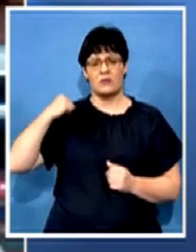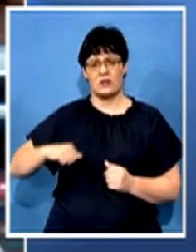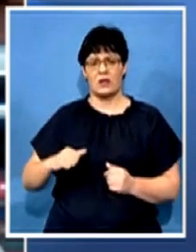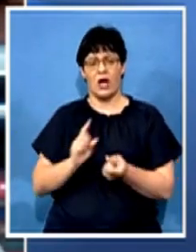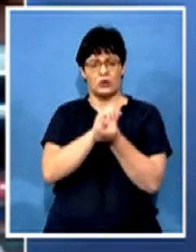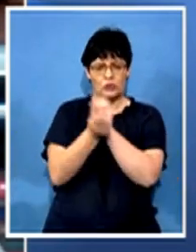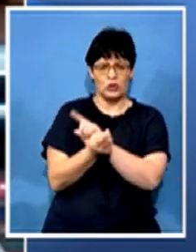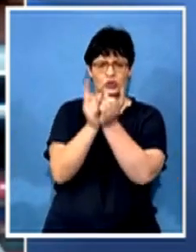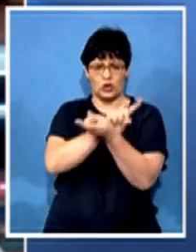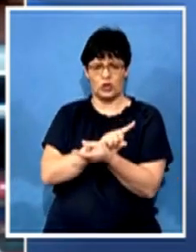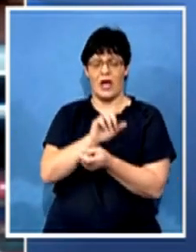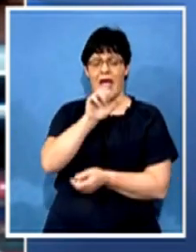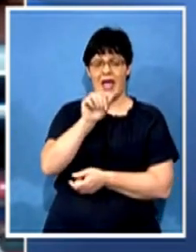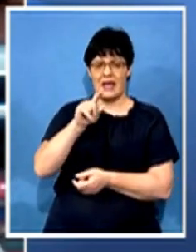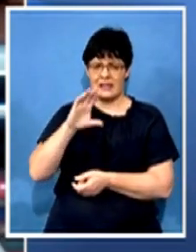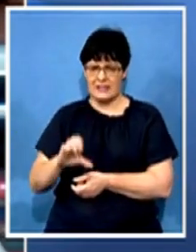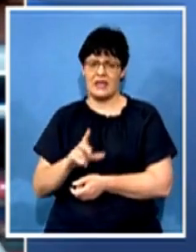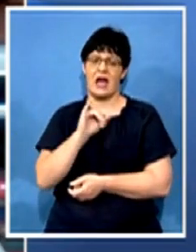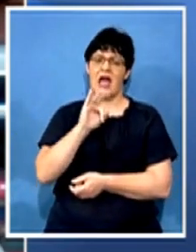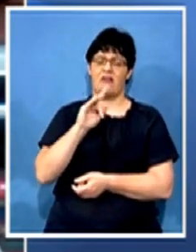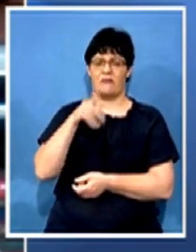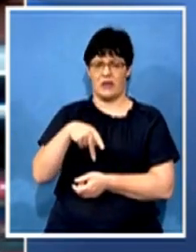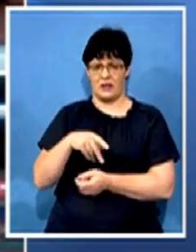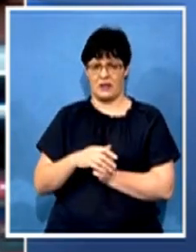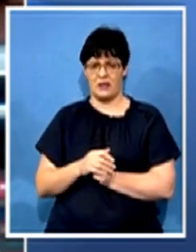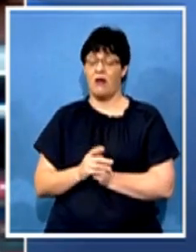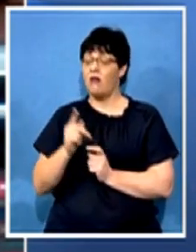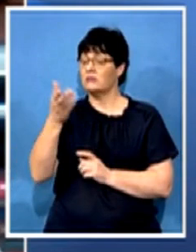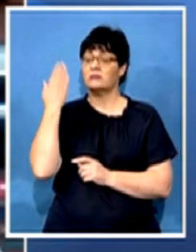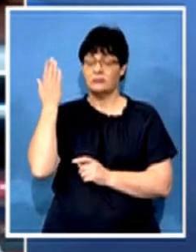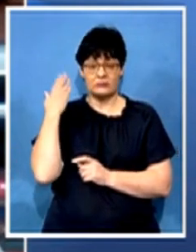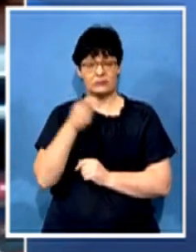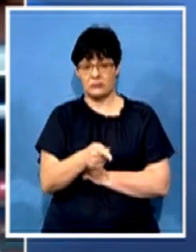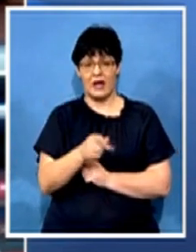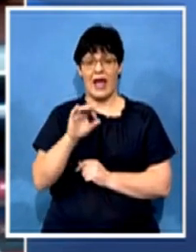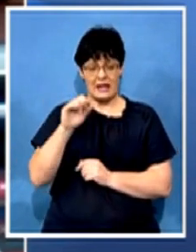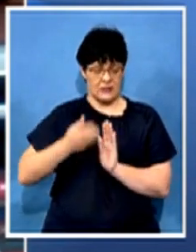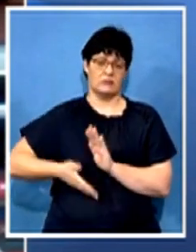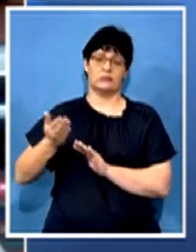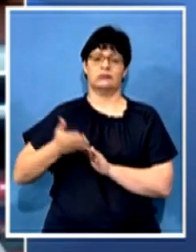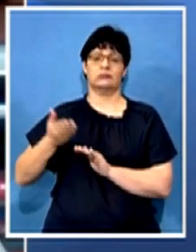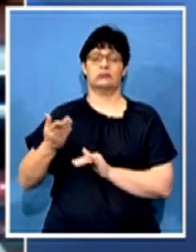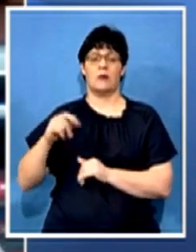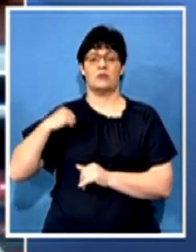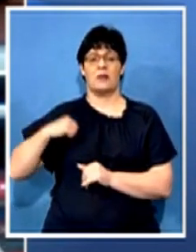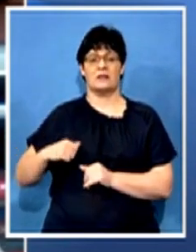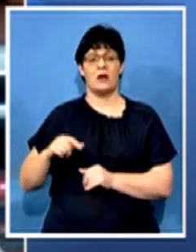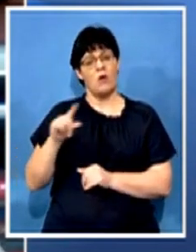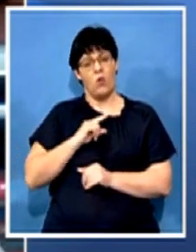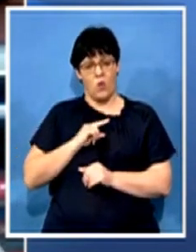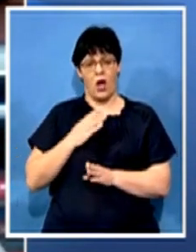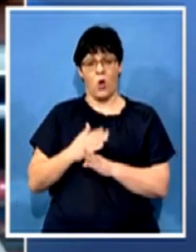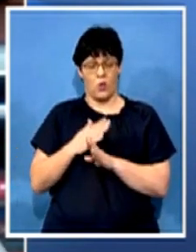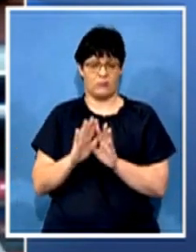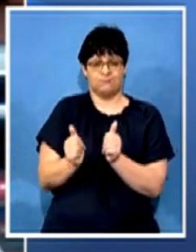and the IFP. At one point, the ANC ran that municipality because it was working closely with the NFP.